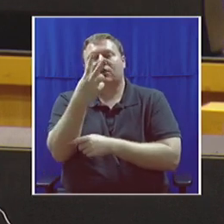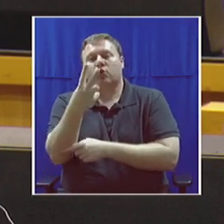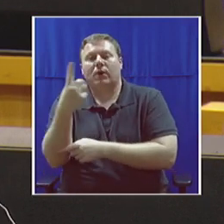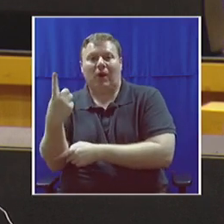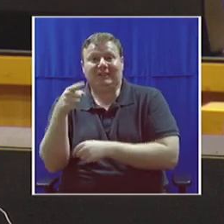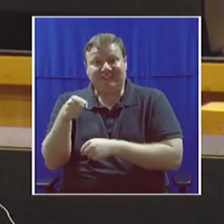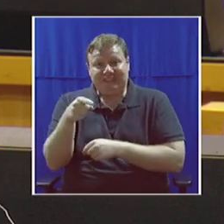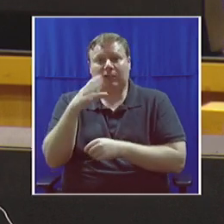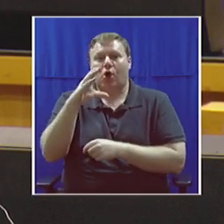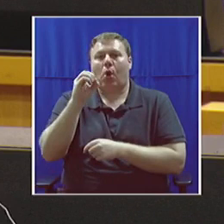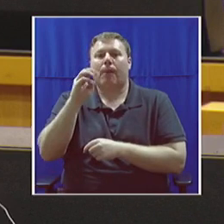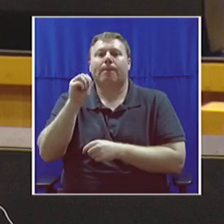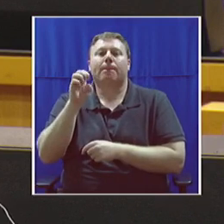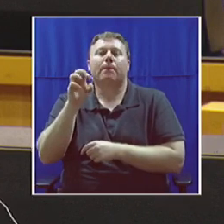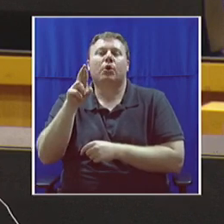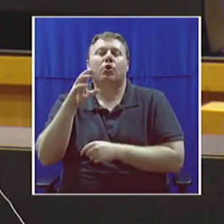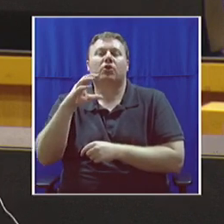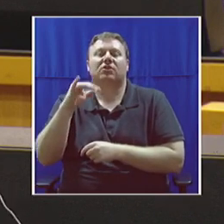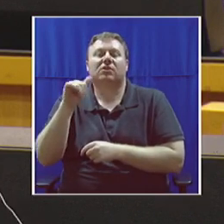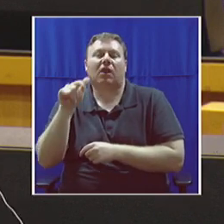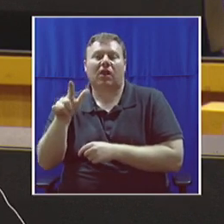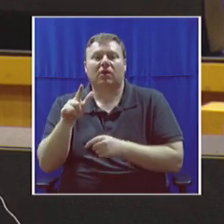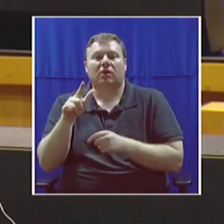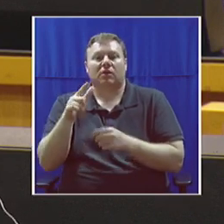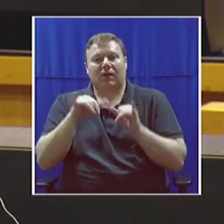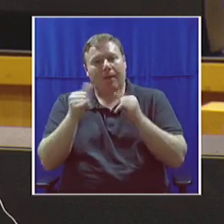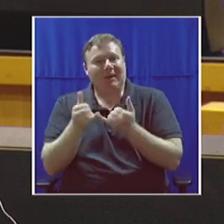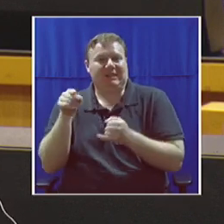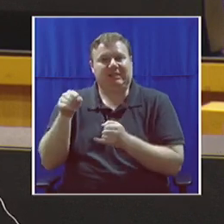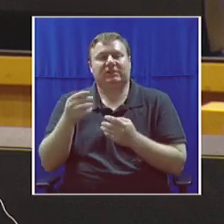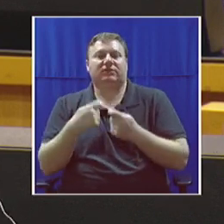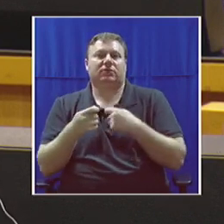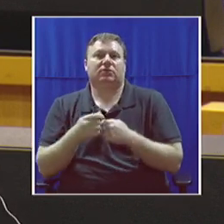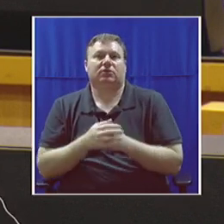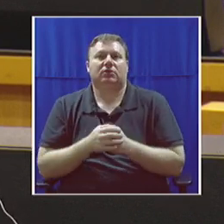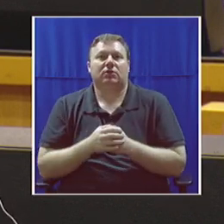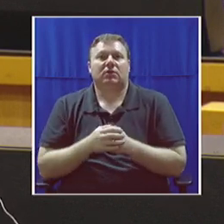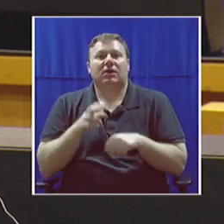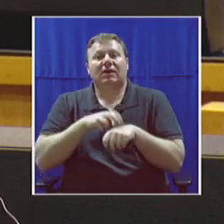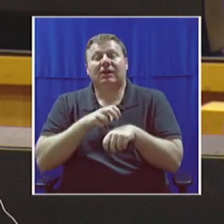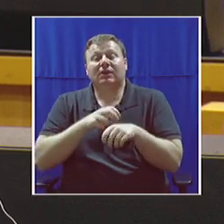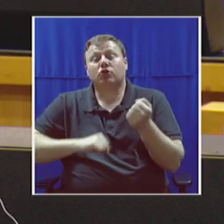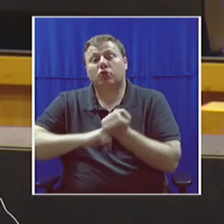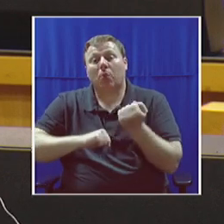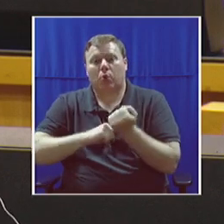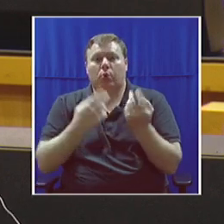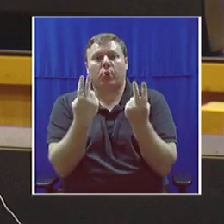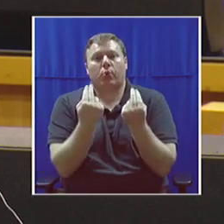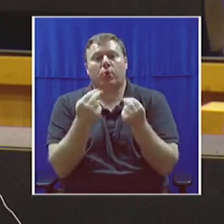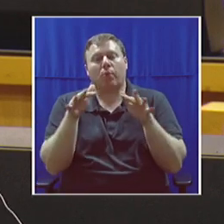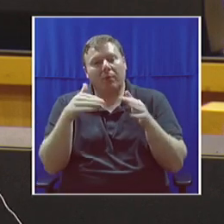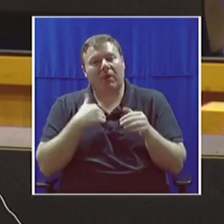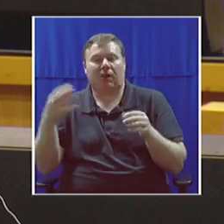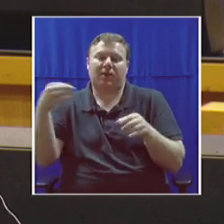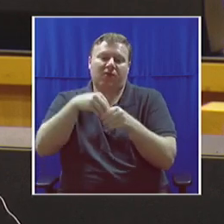fisheries and obviously one of the criteria is going to be to support new entrance and to make sure that we continue